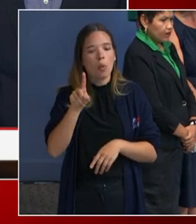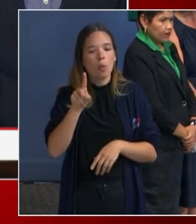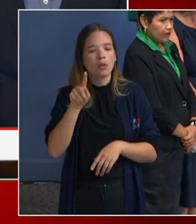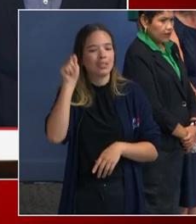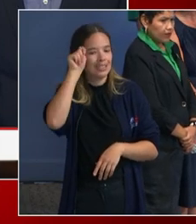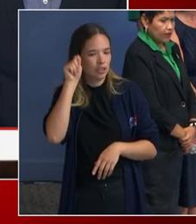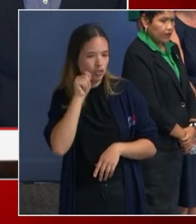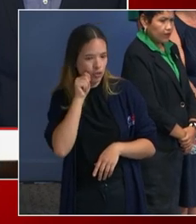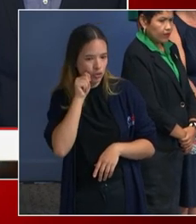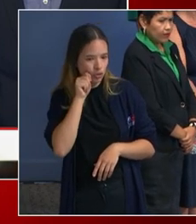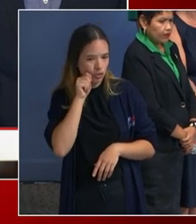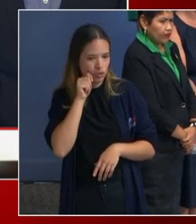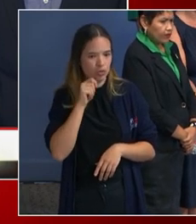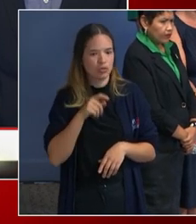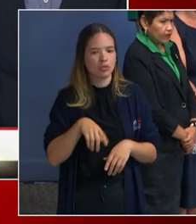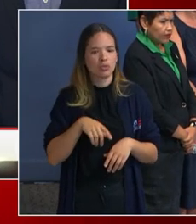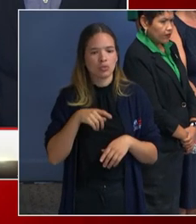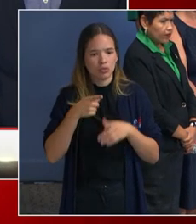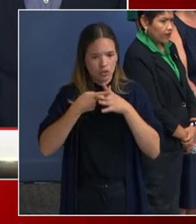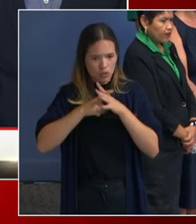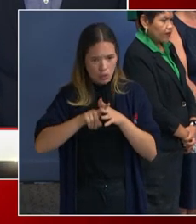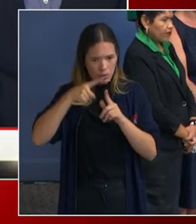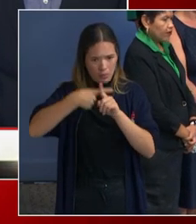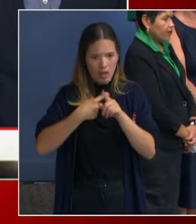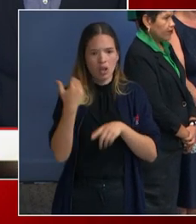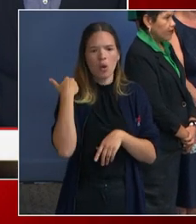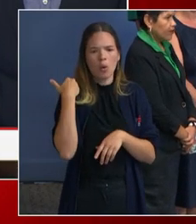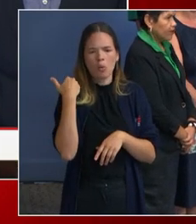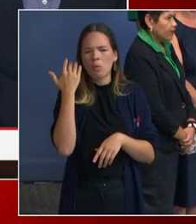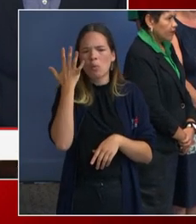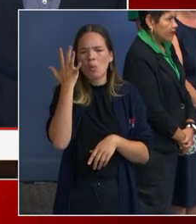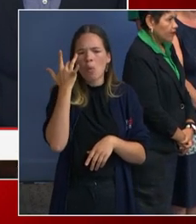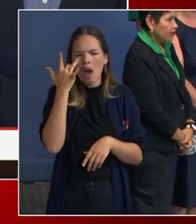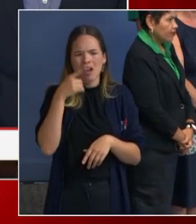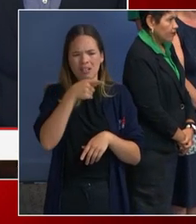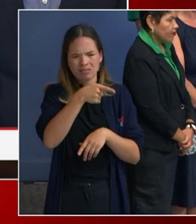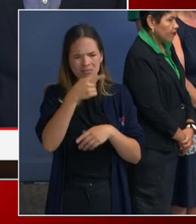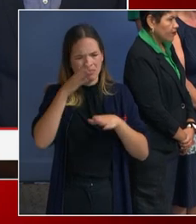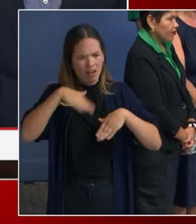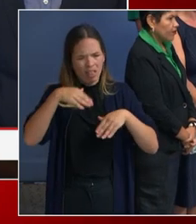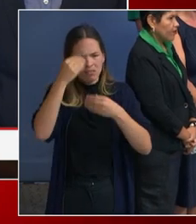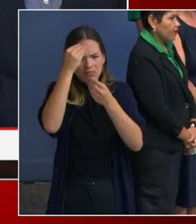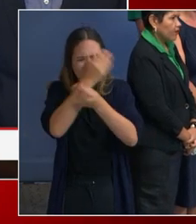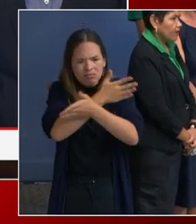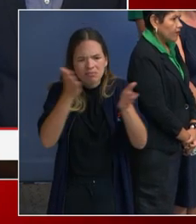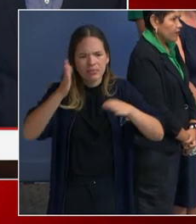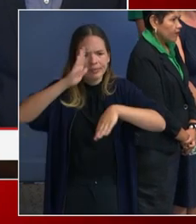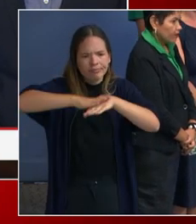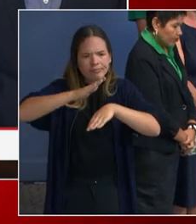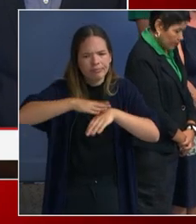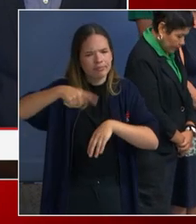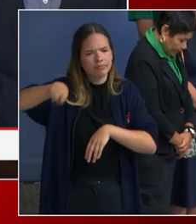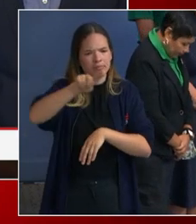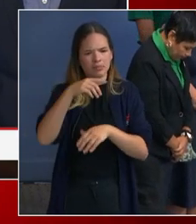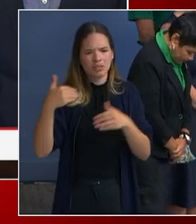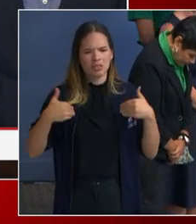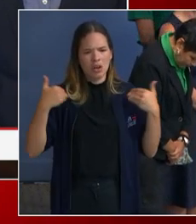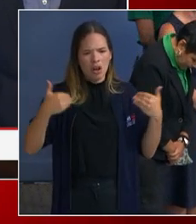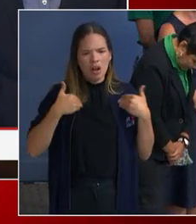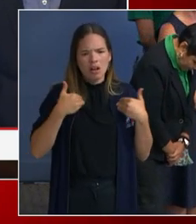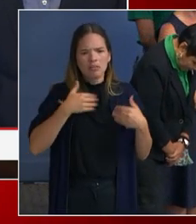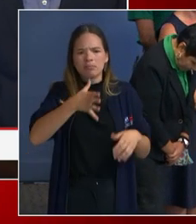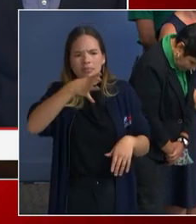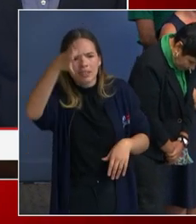make a public announcement like PG County did and warn youth and their caregivers that they should